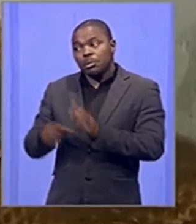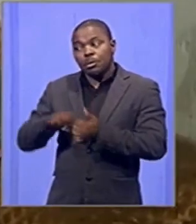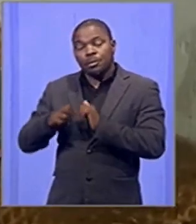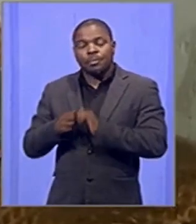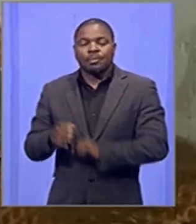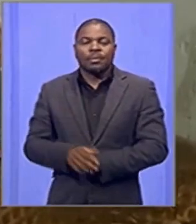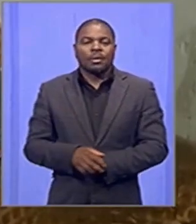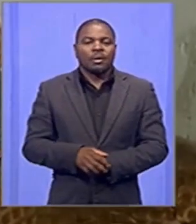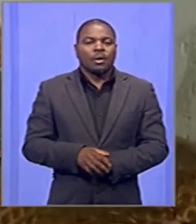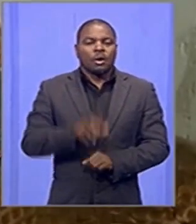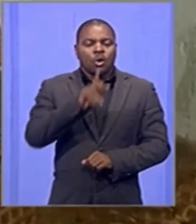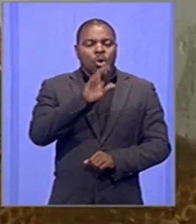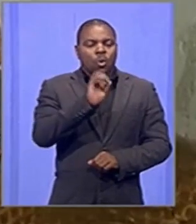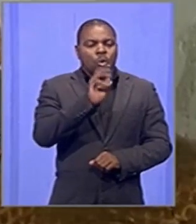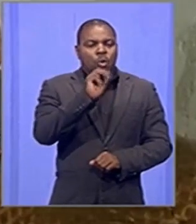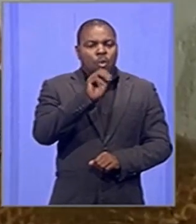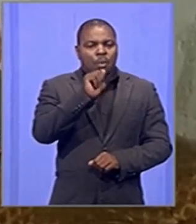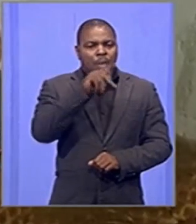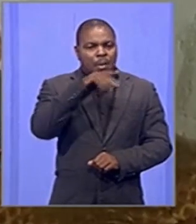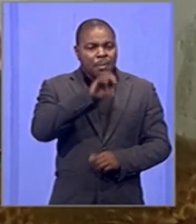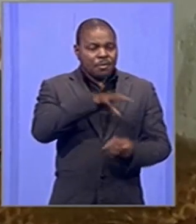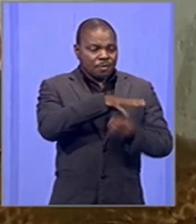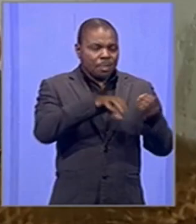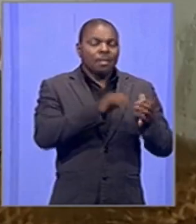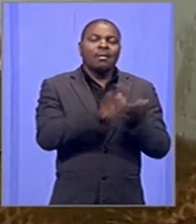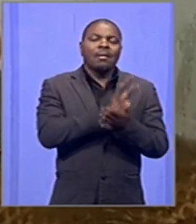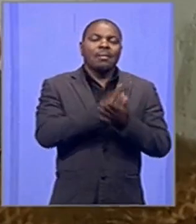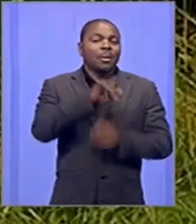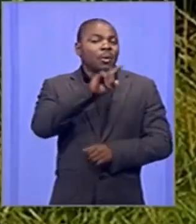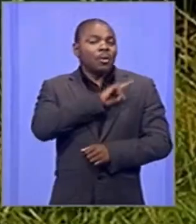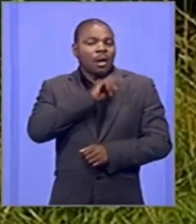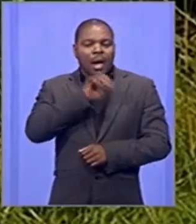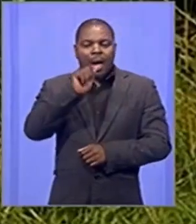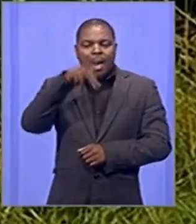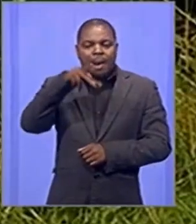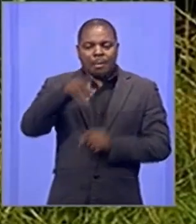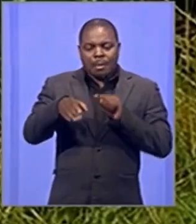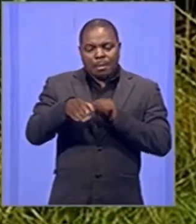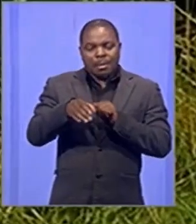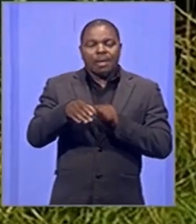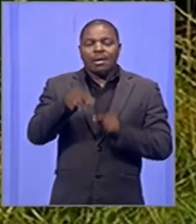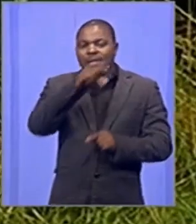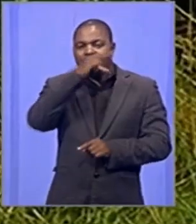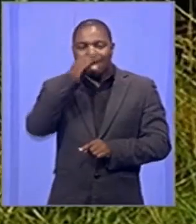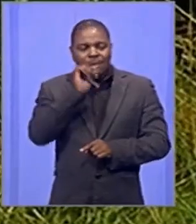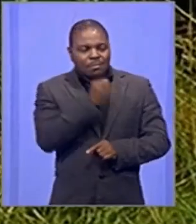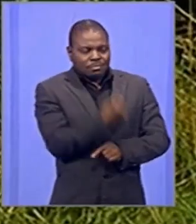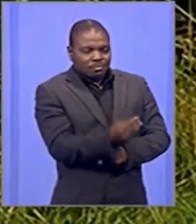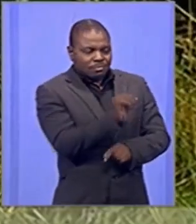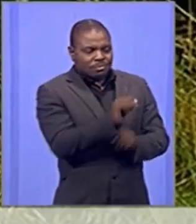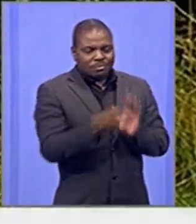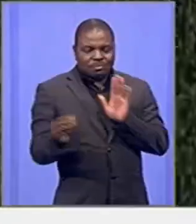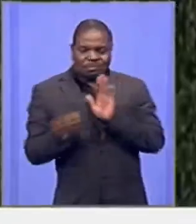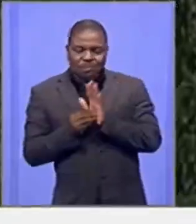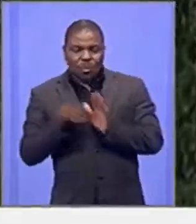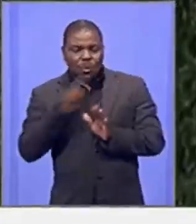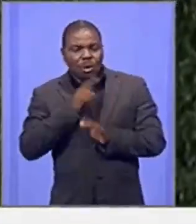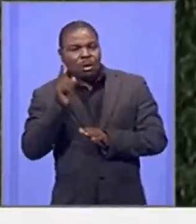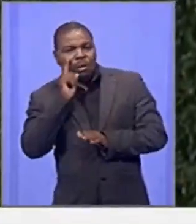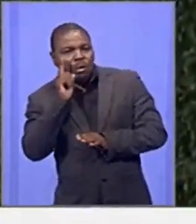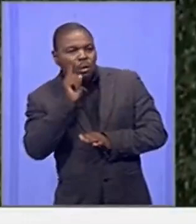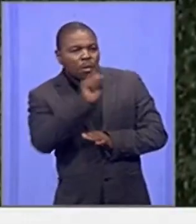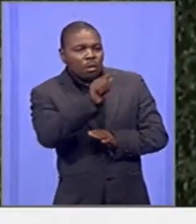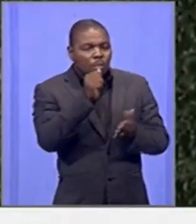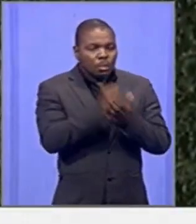ho leleng ba lelapa la Komape ba re ba thabile haholo ha o kgakotswe app e relletsweng ka mora wa bona molemong wa ho beha leihlo ho